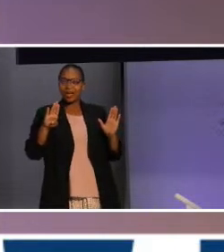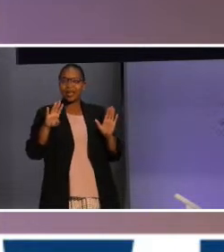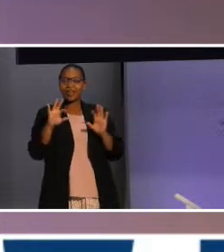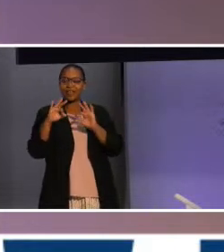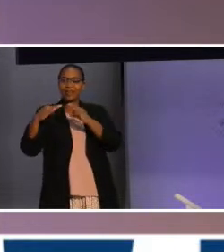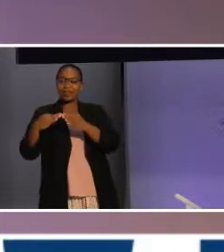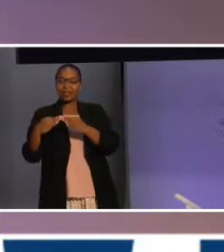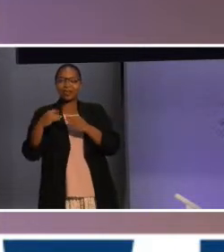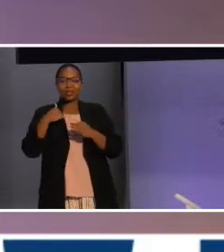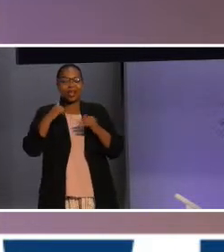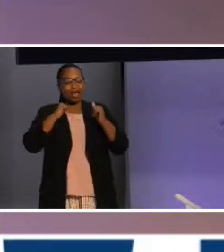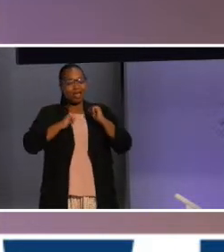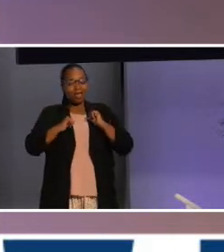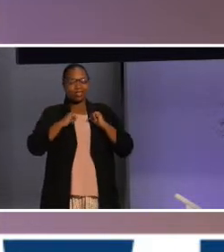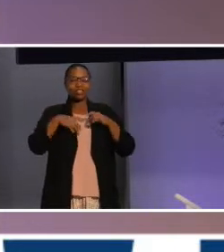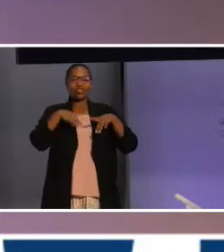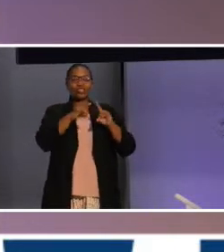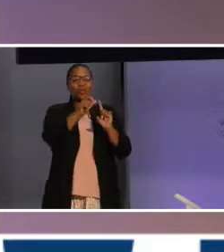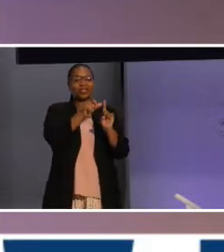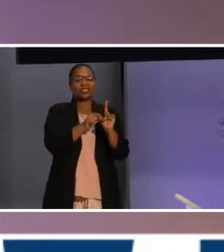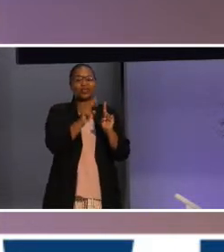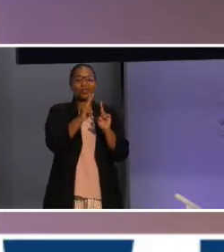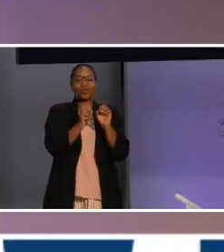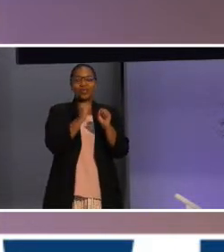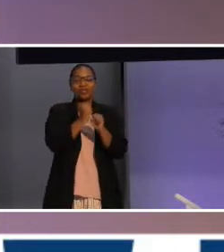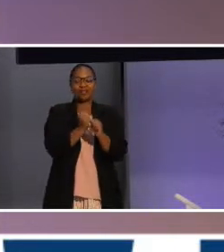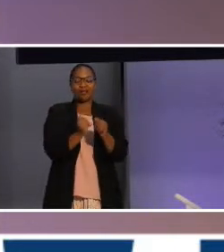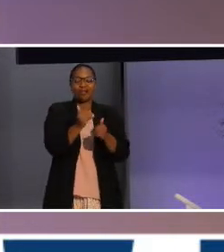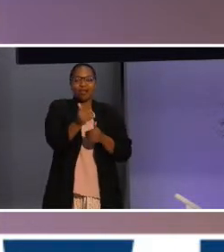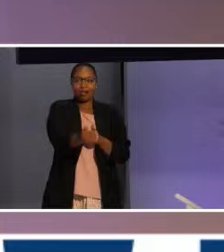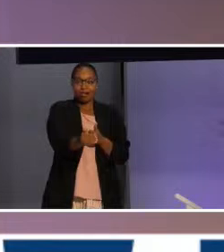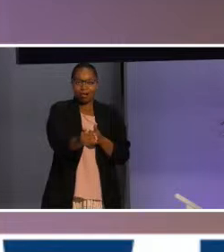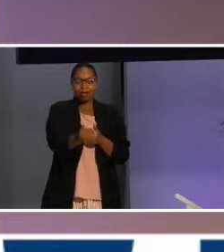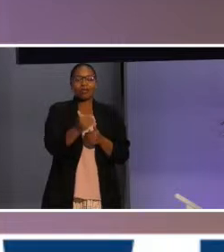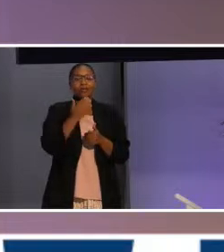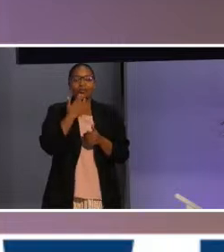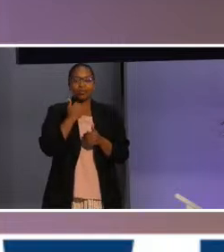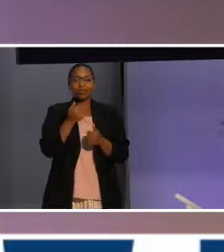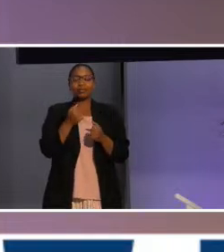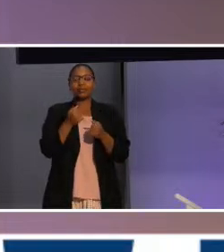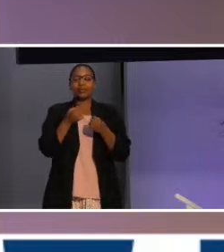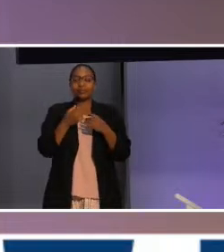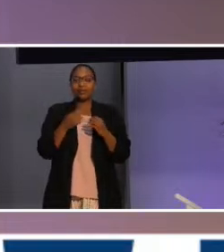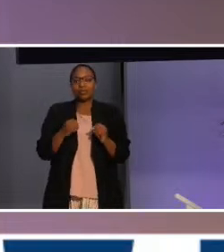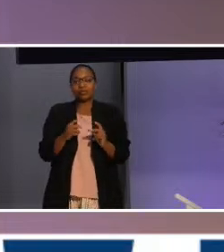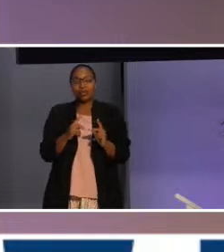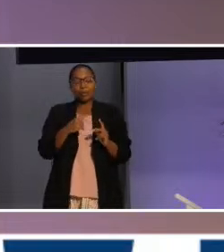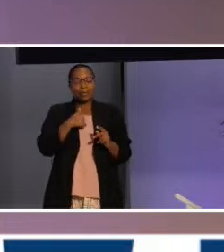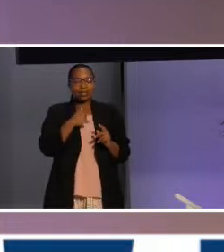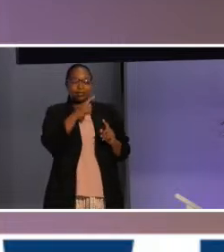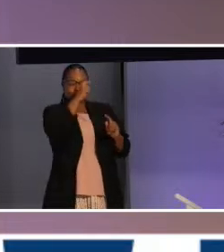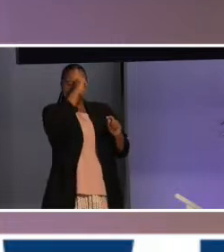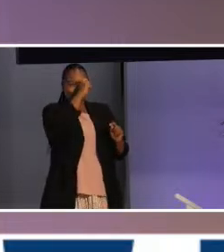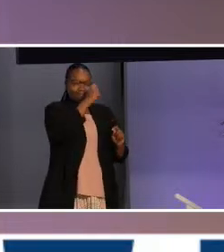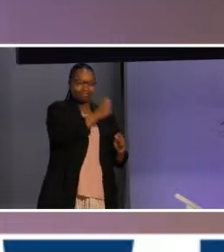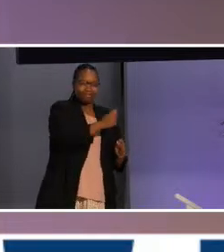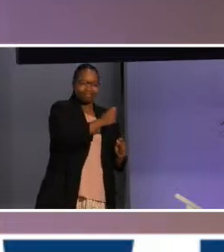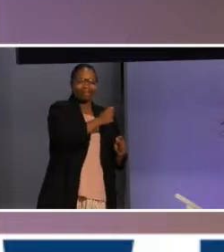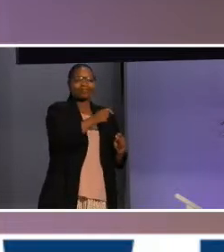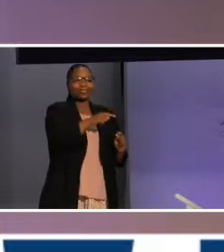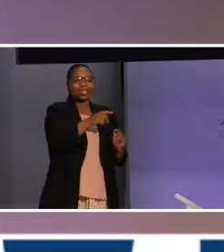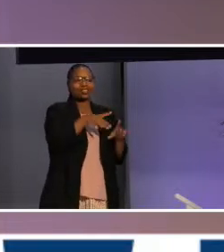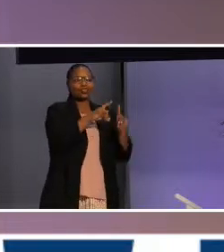2 years. Please permit me to acknowledge the outgoing chairperson